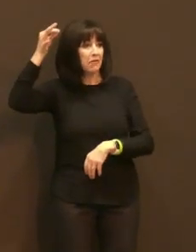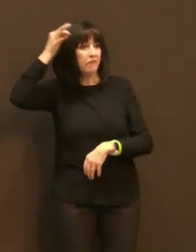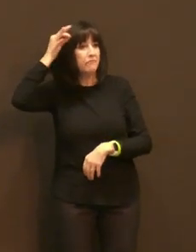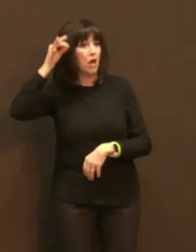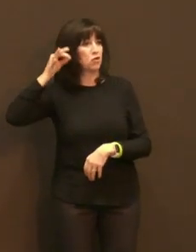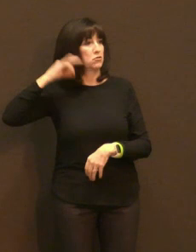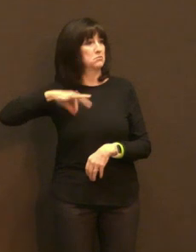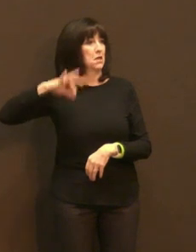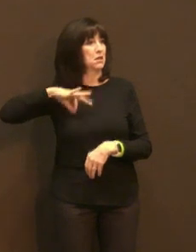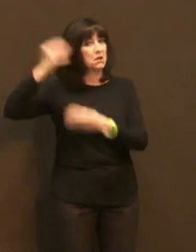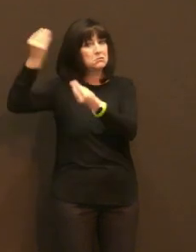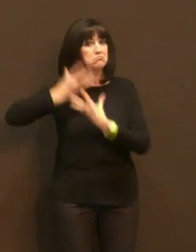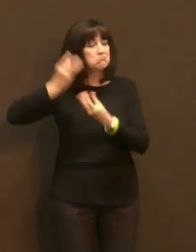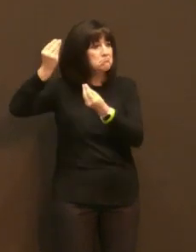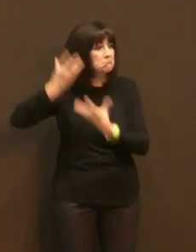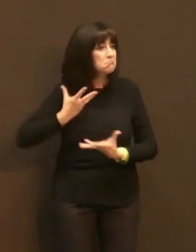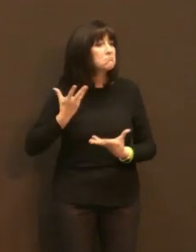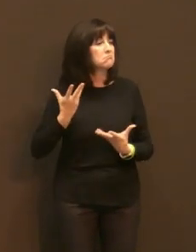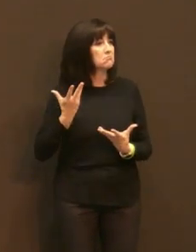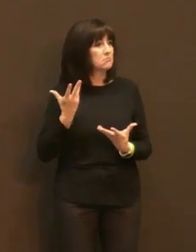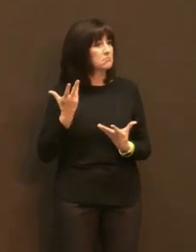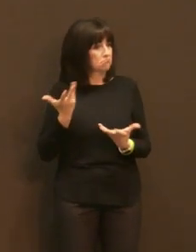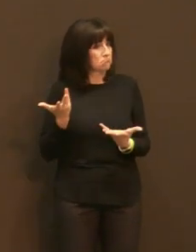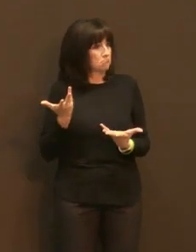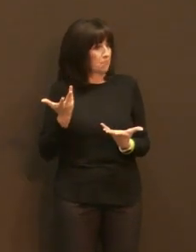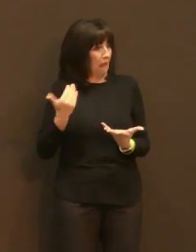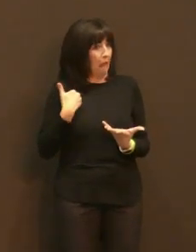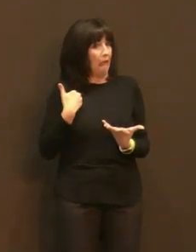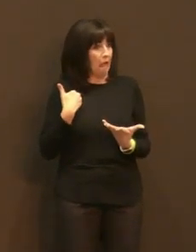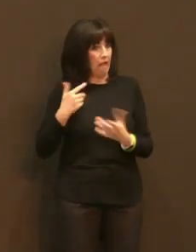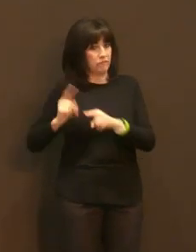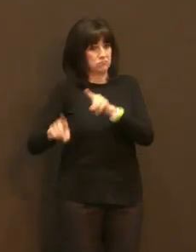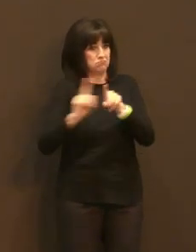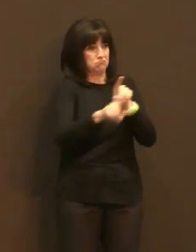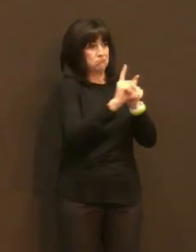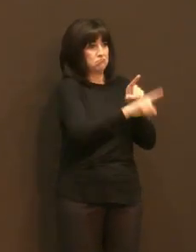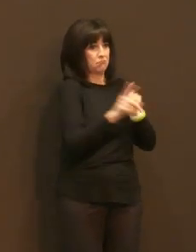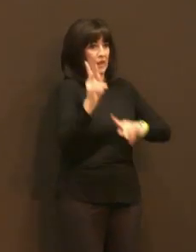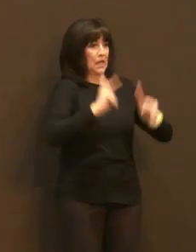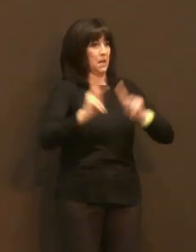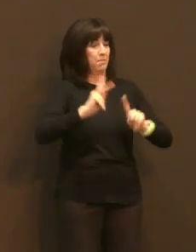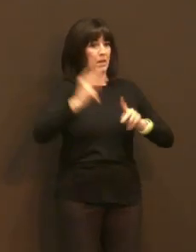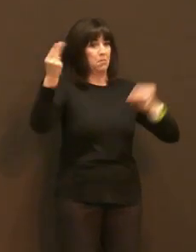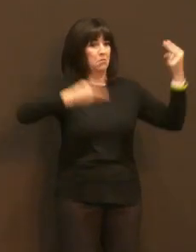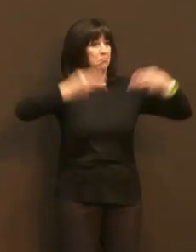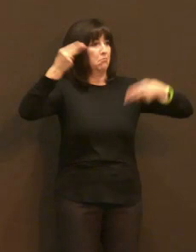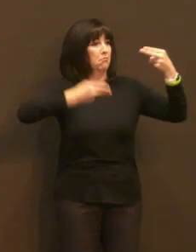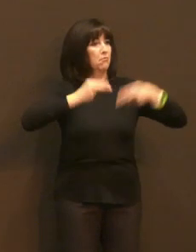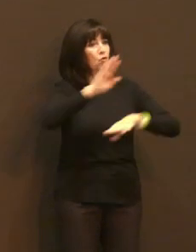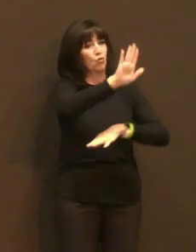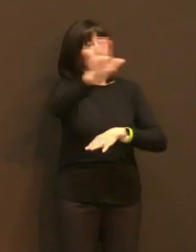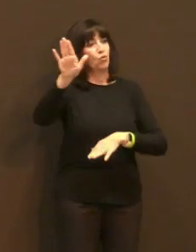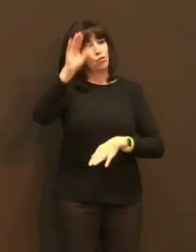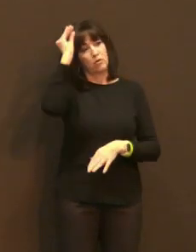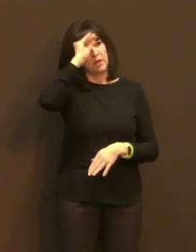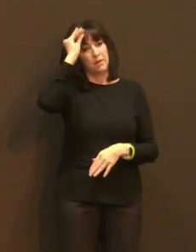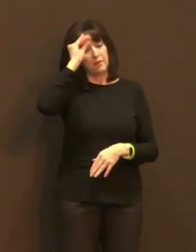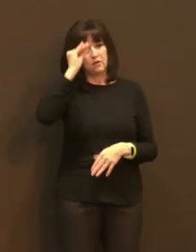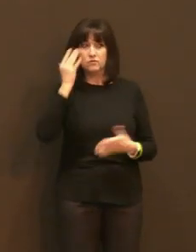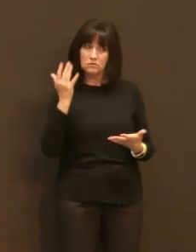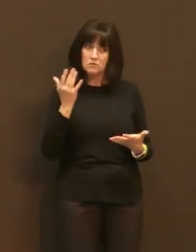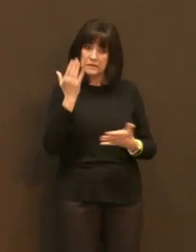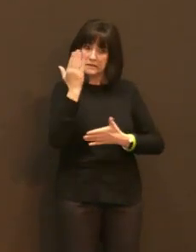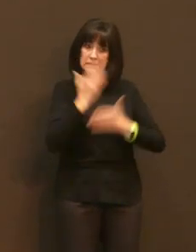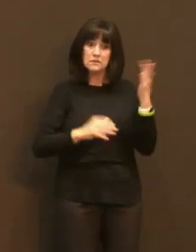delegation, and we have considerable input into the decisions that we make, but ultimately in a situation like this,